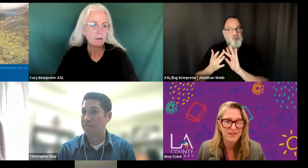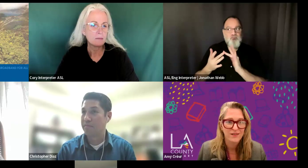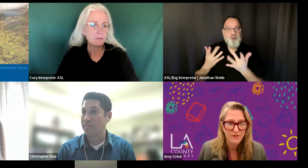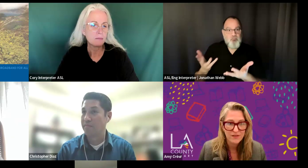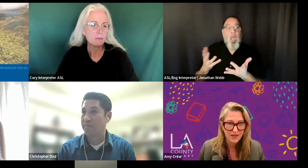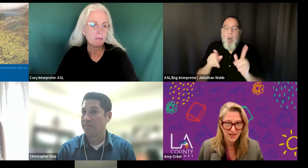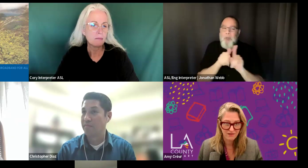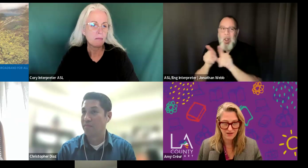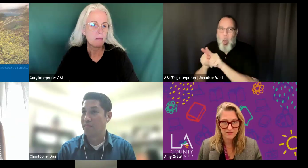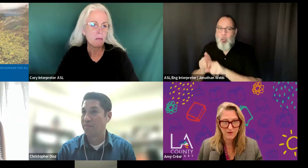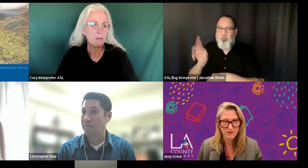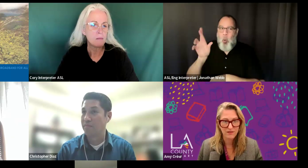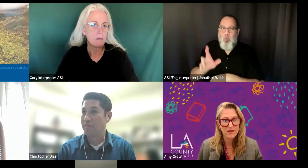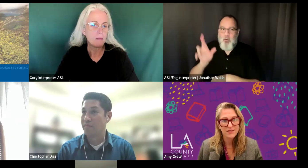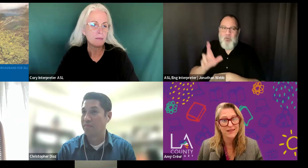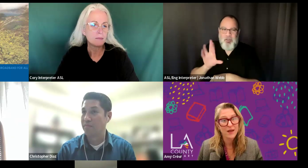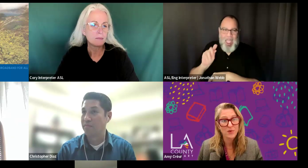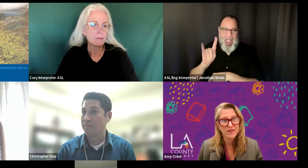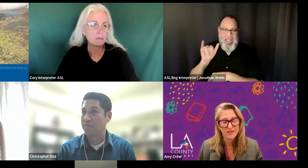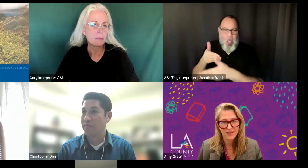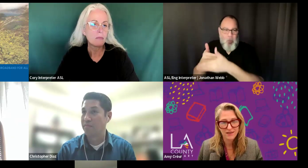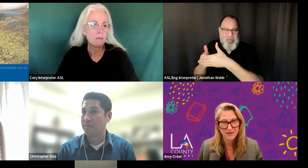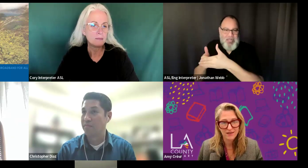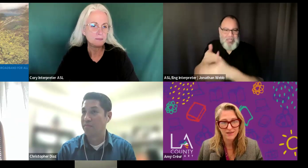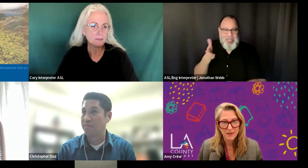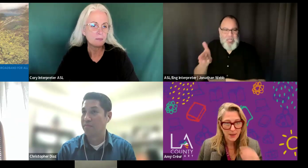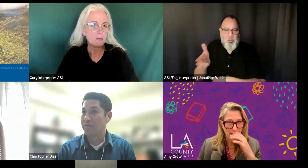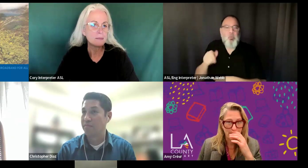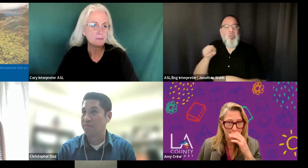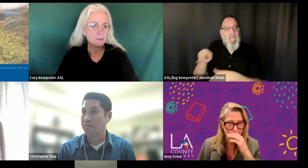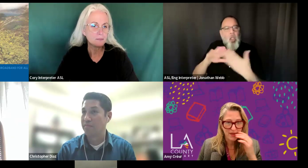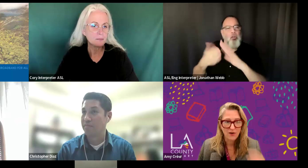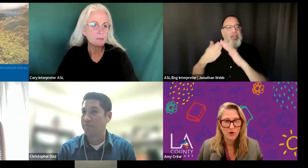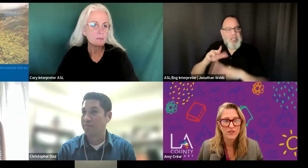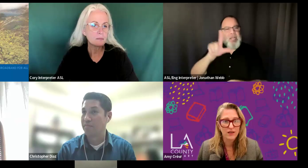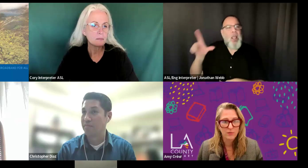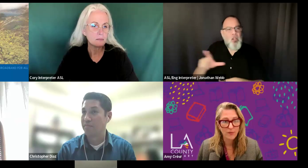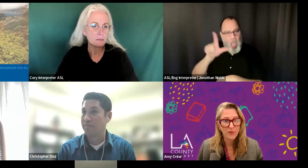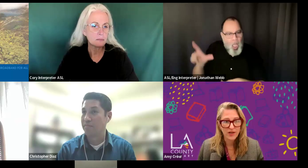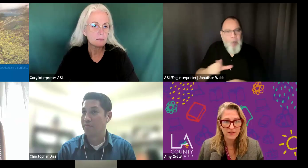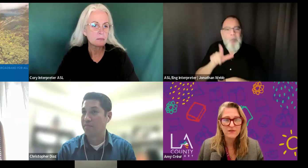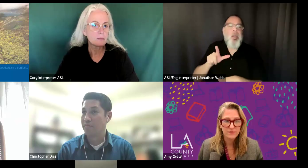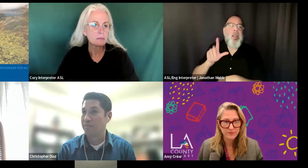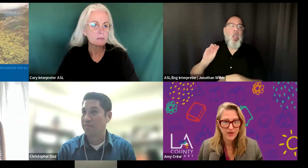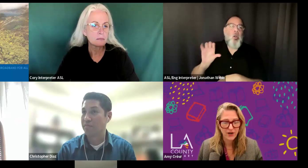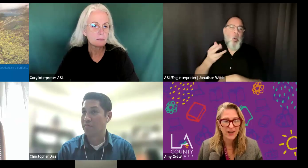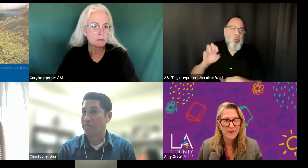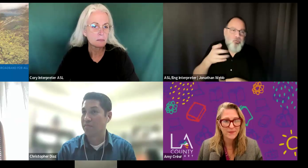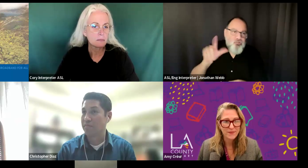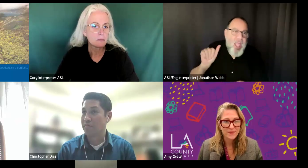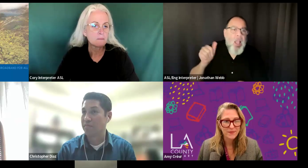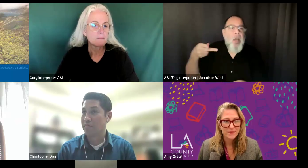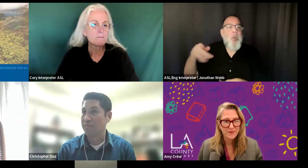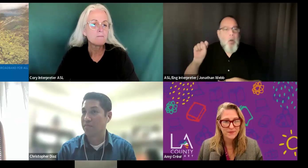my colleagues in Riverside County, also at the city libraries in the Coachella, Palm Springs